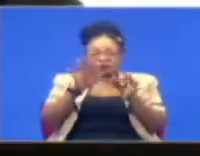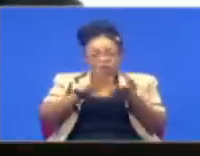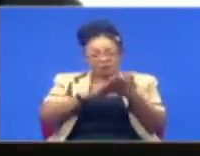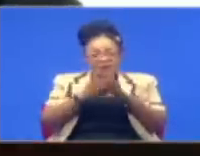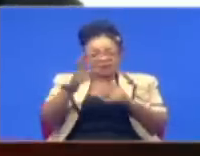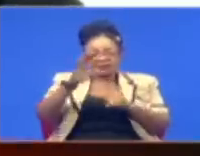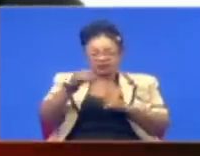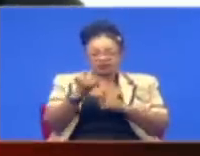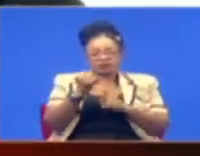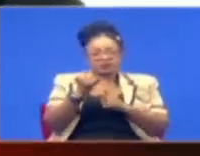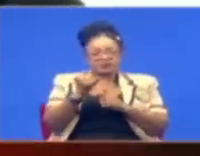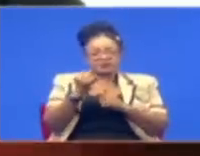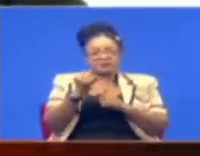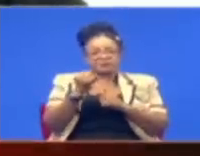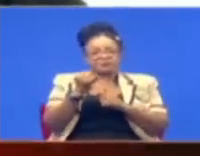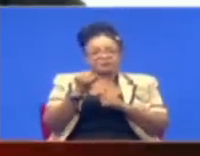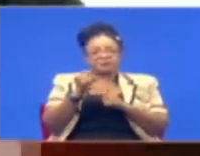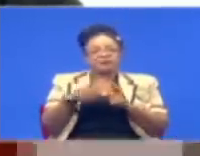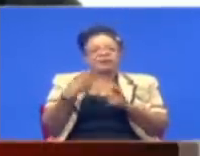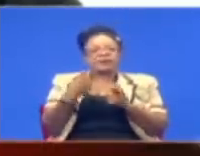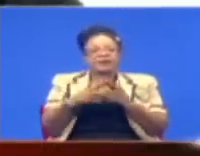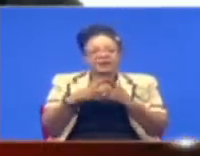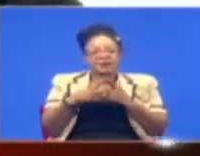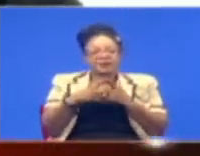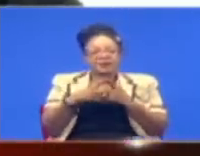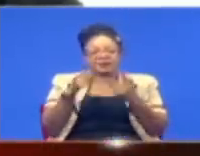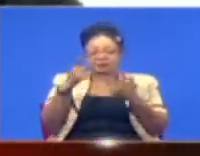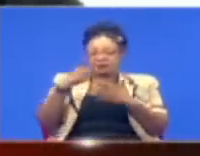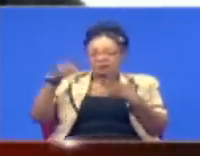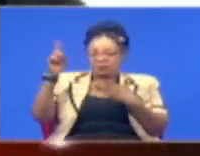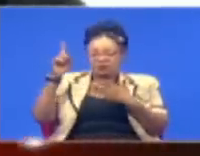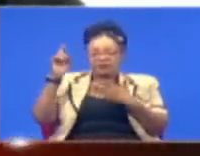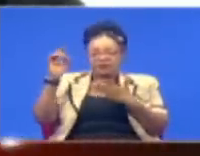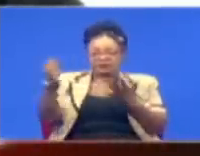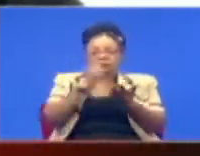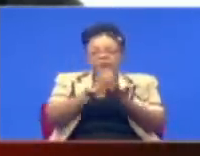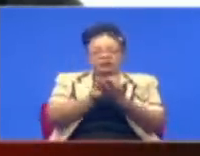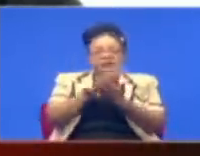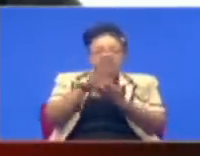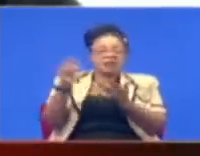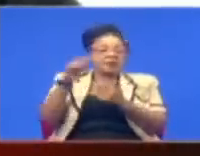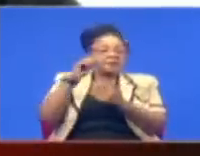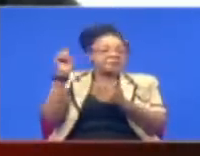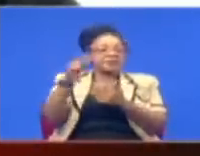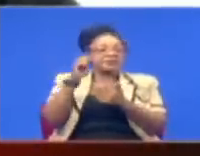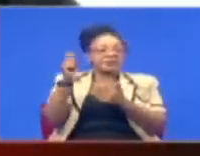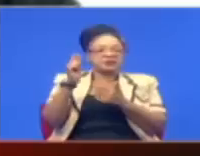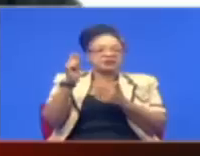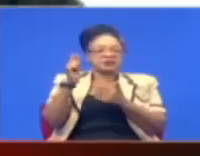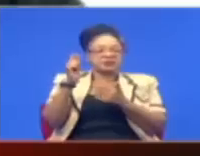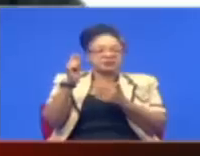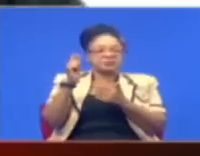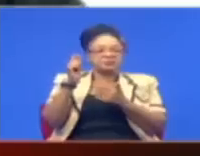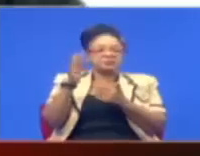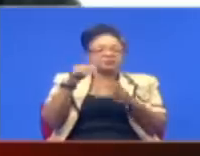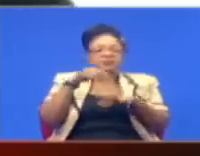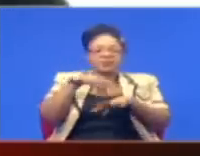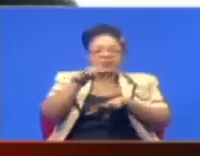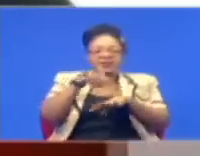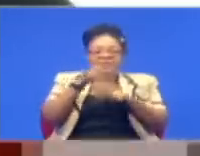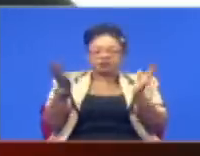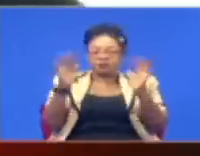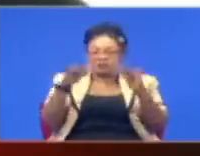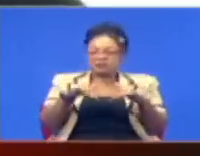Justice, then you are appointed by the President, approved by the National Assembly,